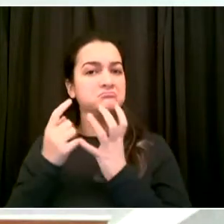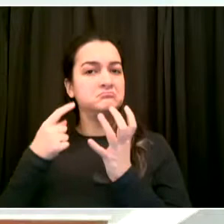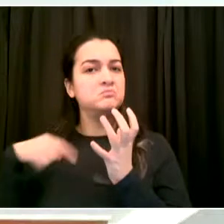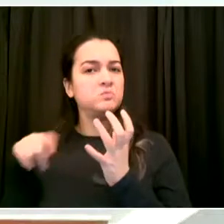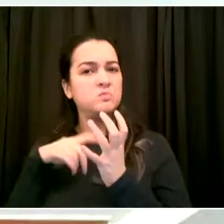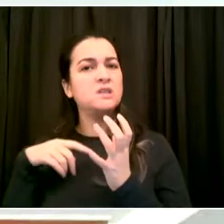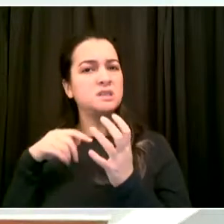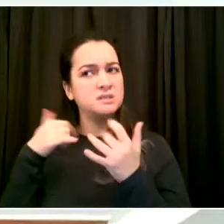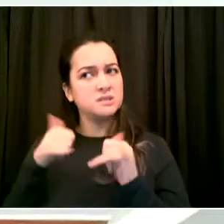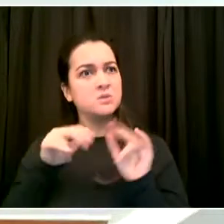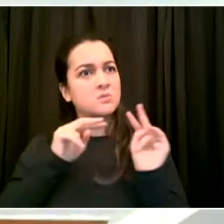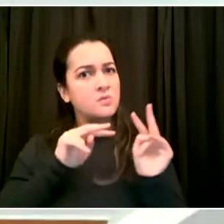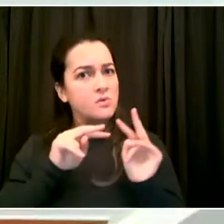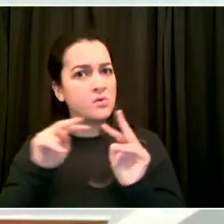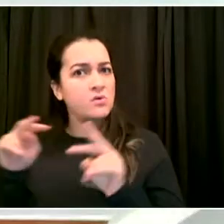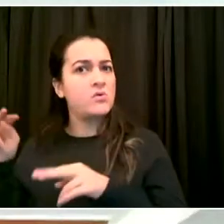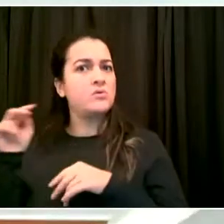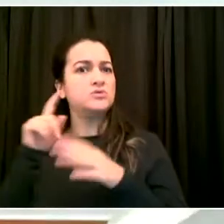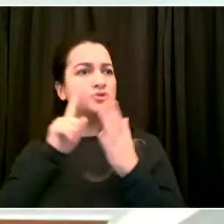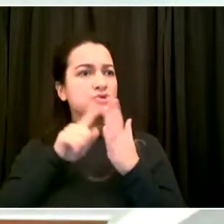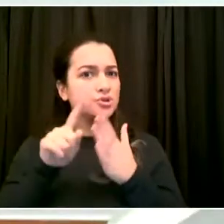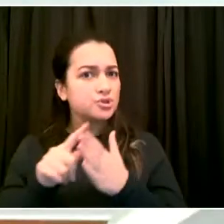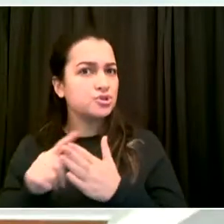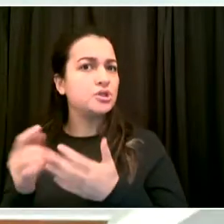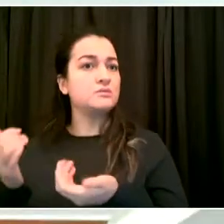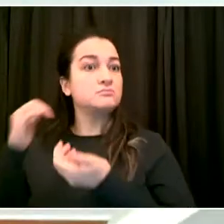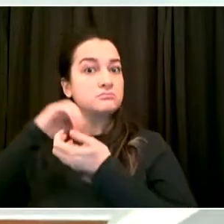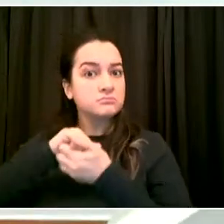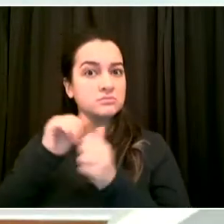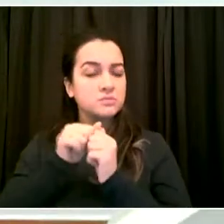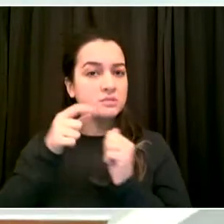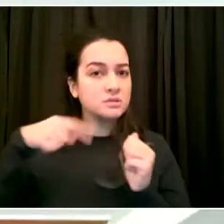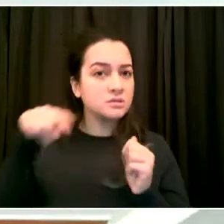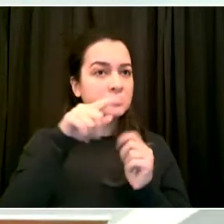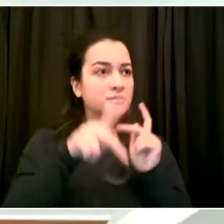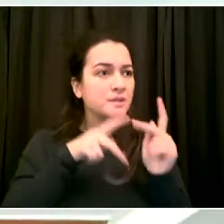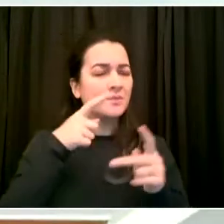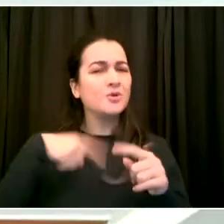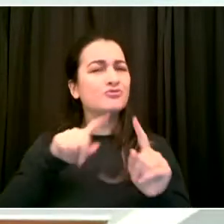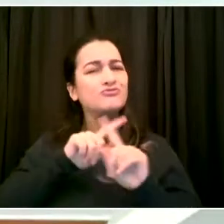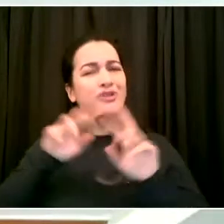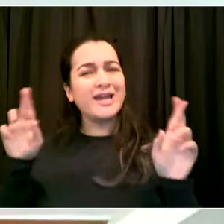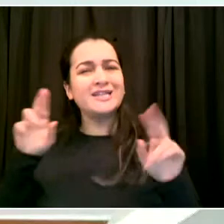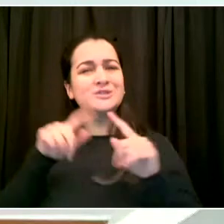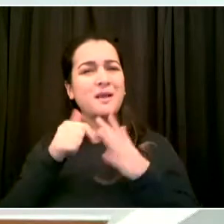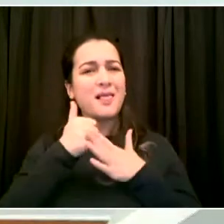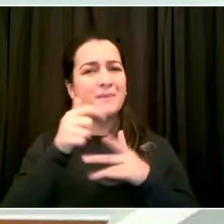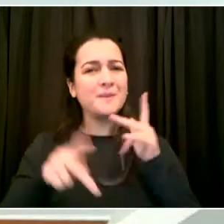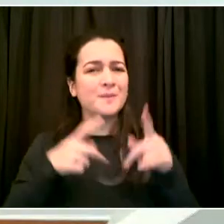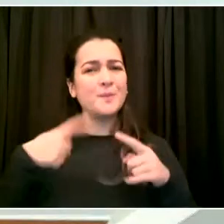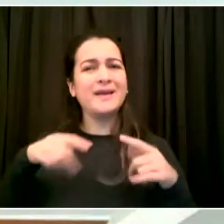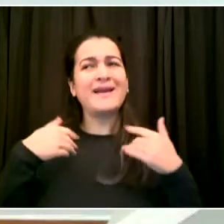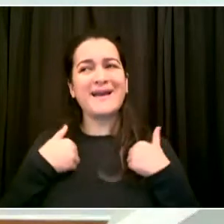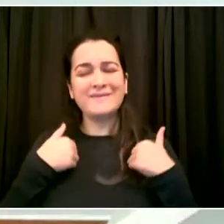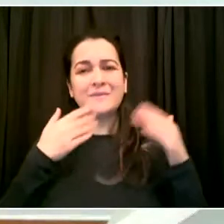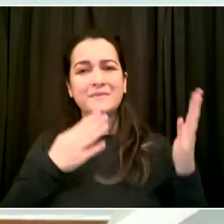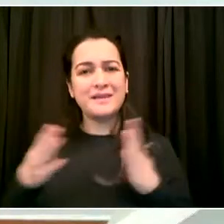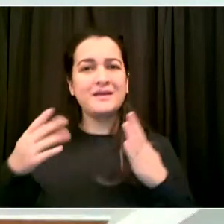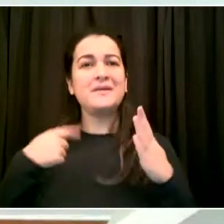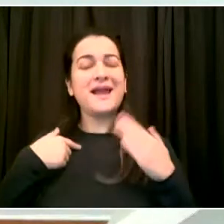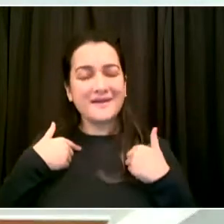other jurisdiction in the country. If you want to reach out to us now for anything that you need, including a free hotel stay, call